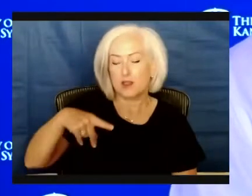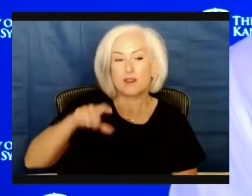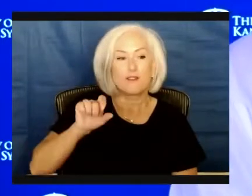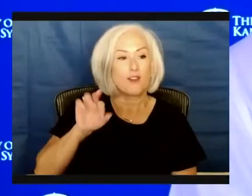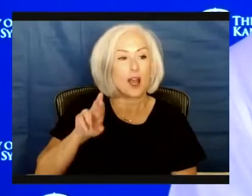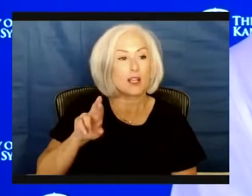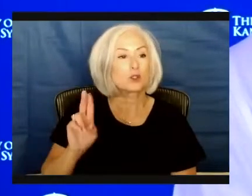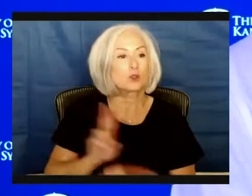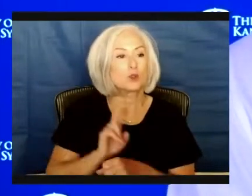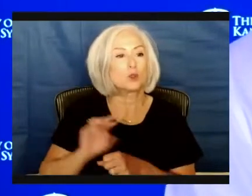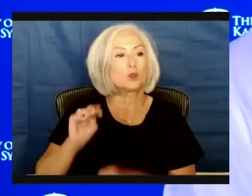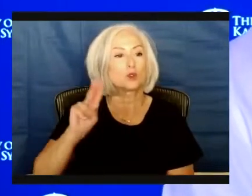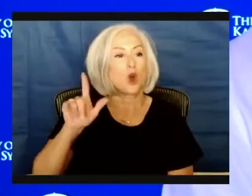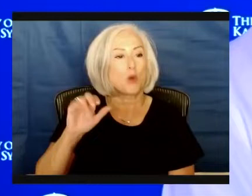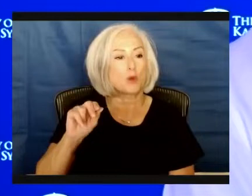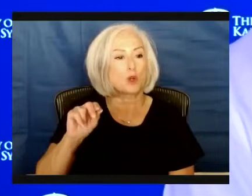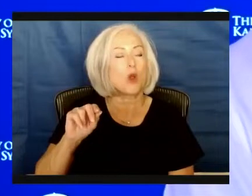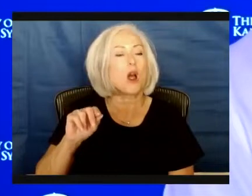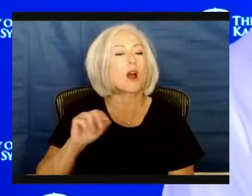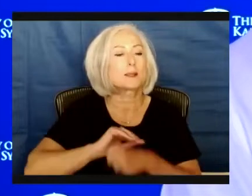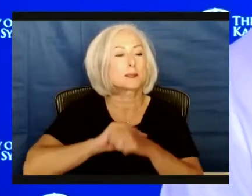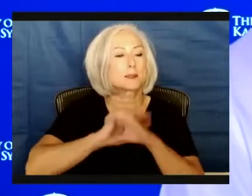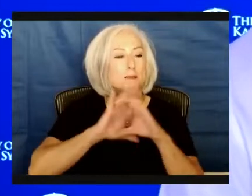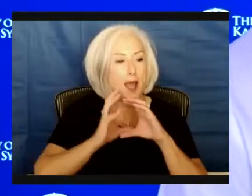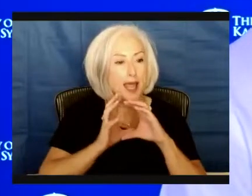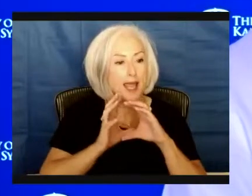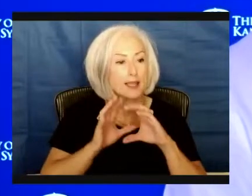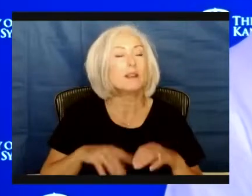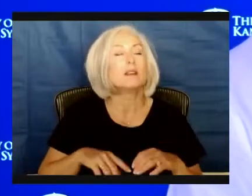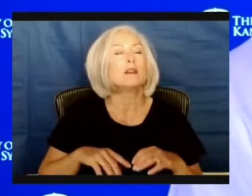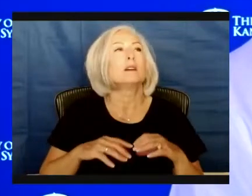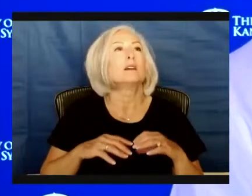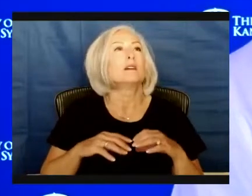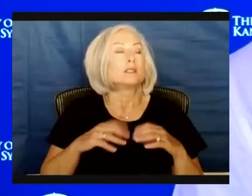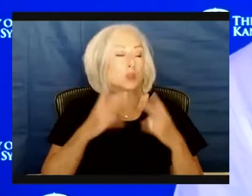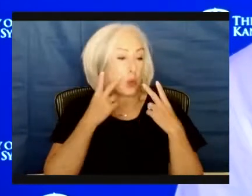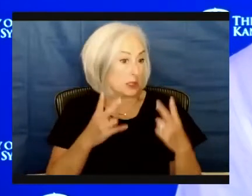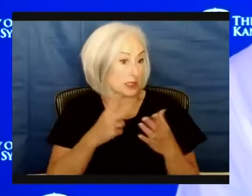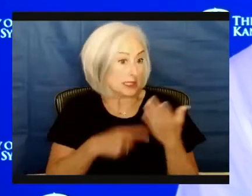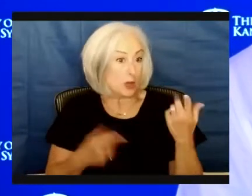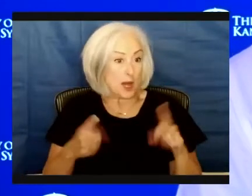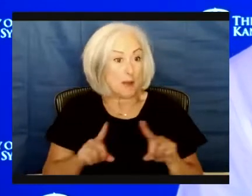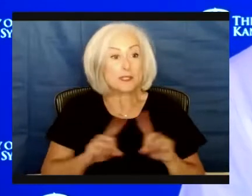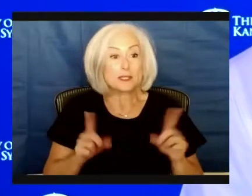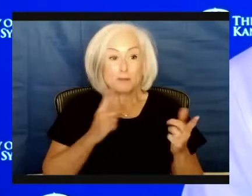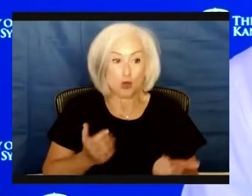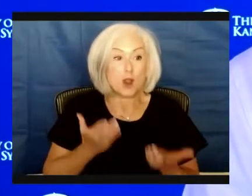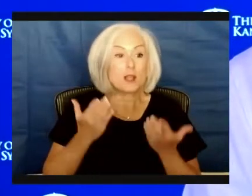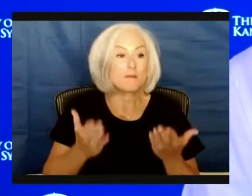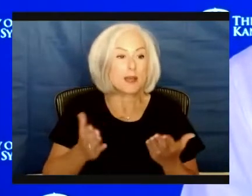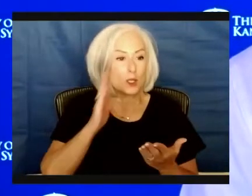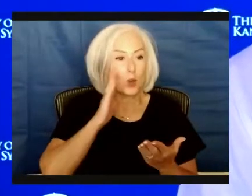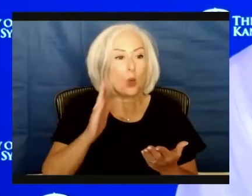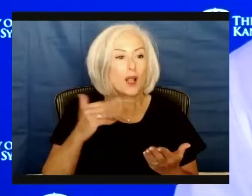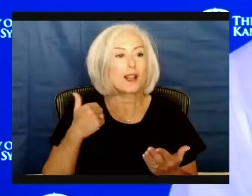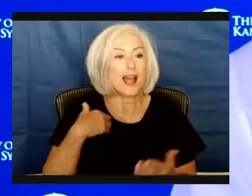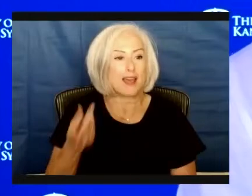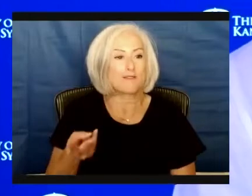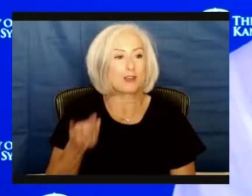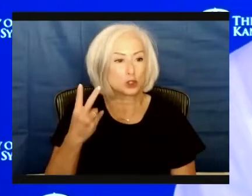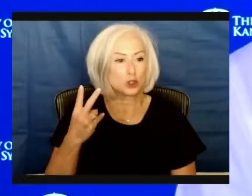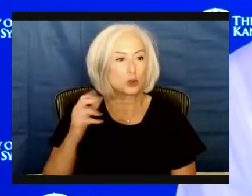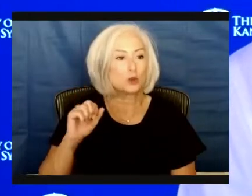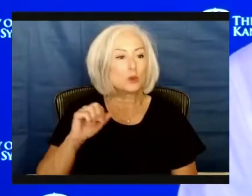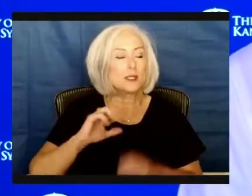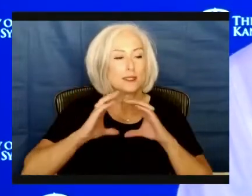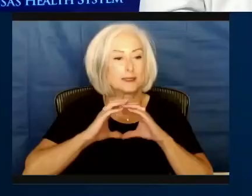one. So we'll kind of wait and see what happens, but they did recommend that it will be a bivalent or a 2-spike vaccine moving into the